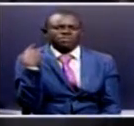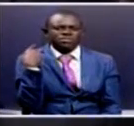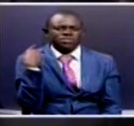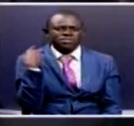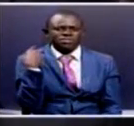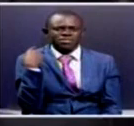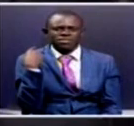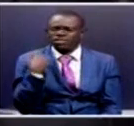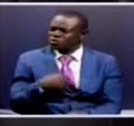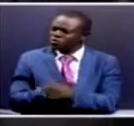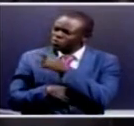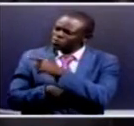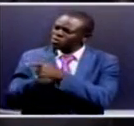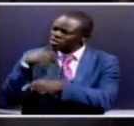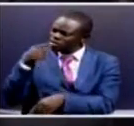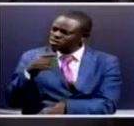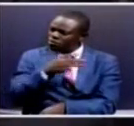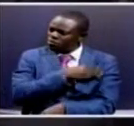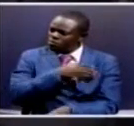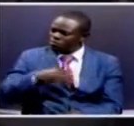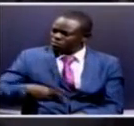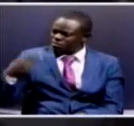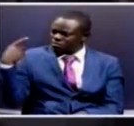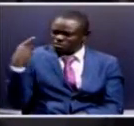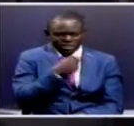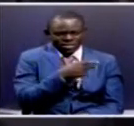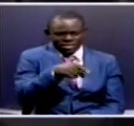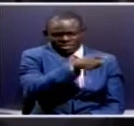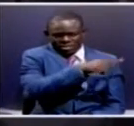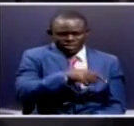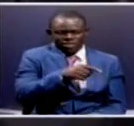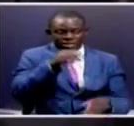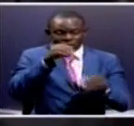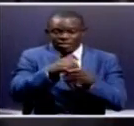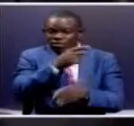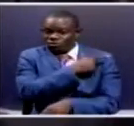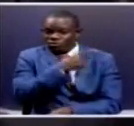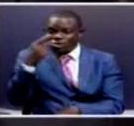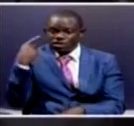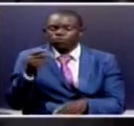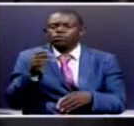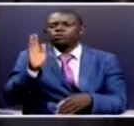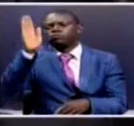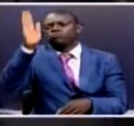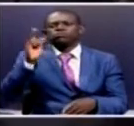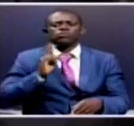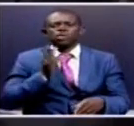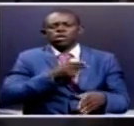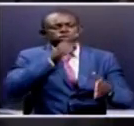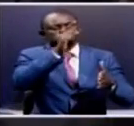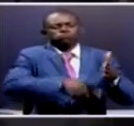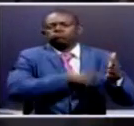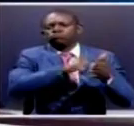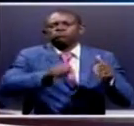parliament and say we throw out everything, that the forum did? They may go to parliament,